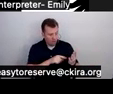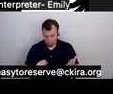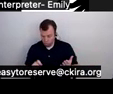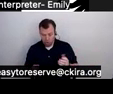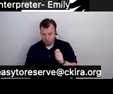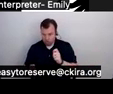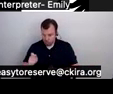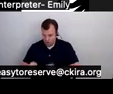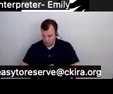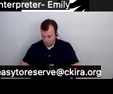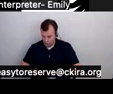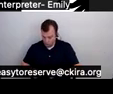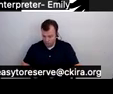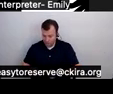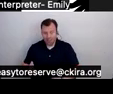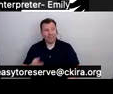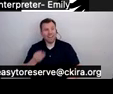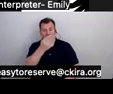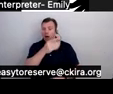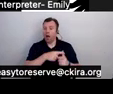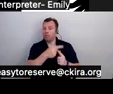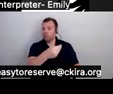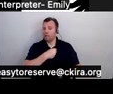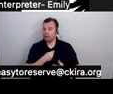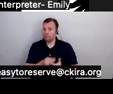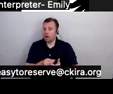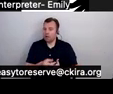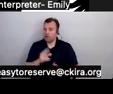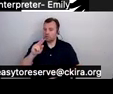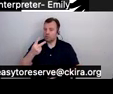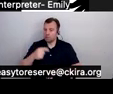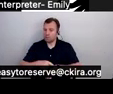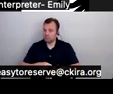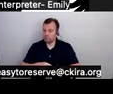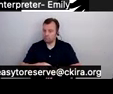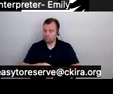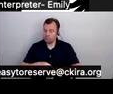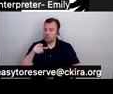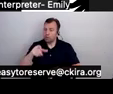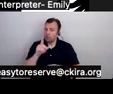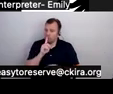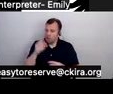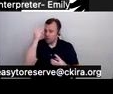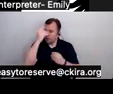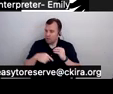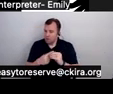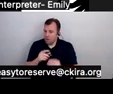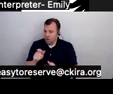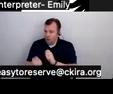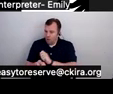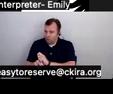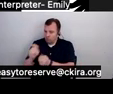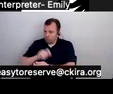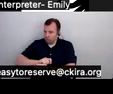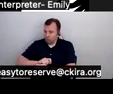if you can fix the grant, then you really should talk about trying to resubmit that grant. We have a